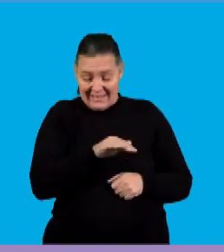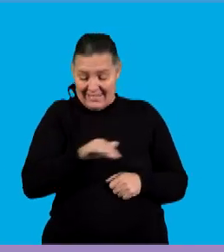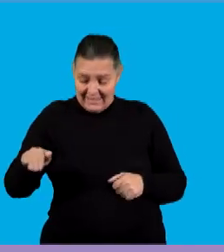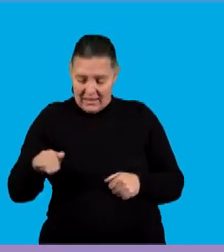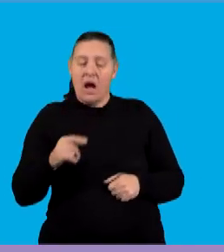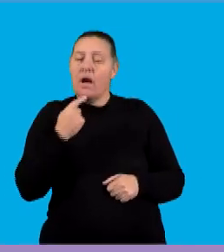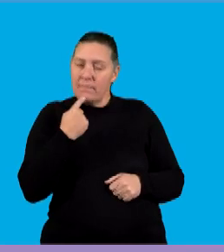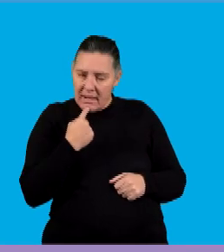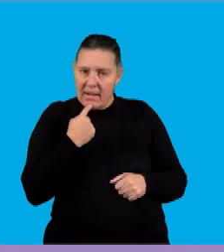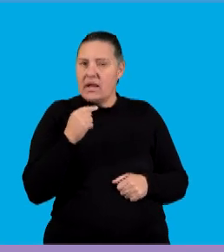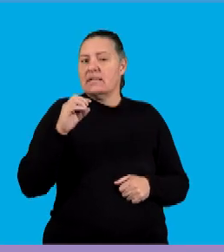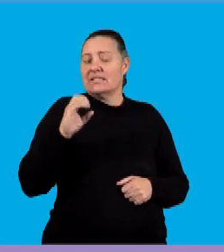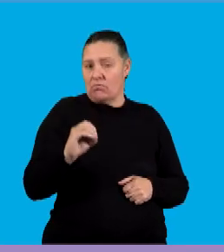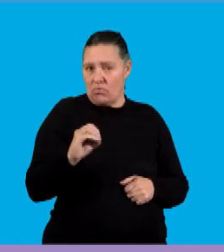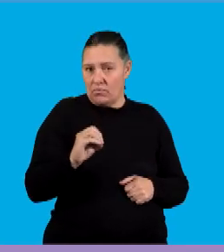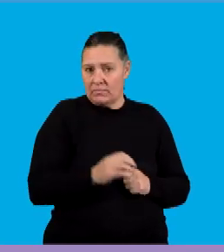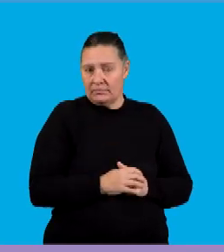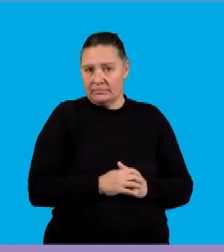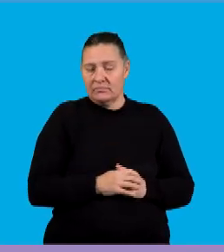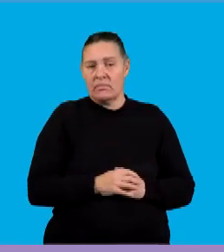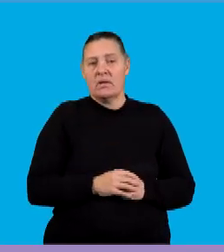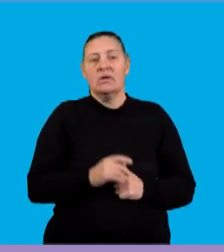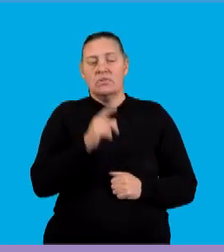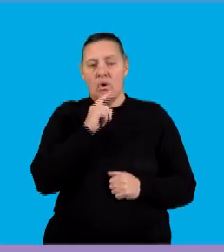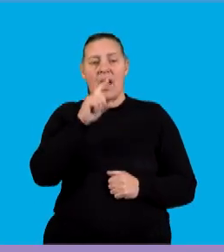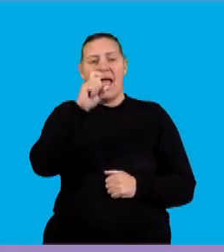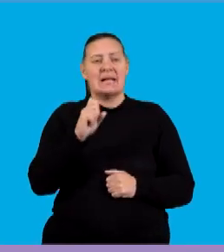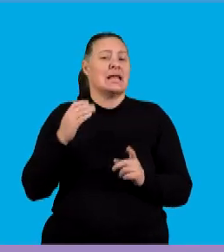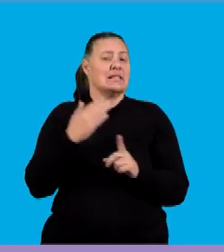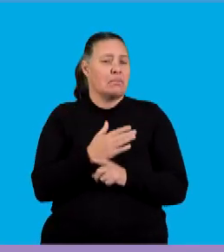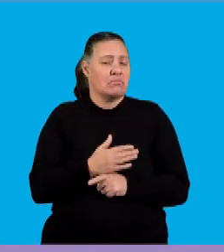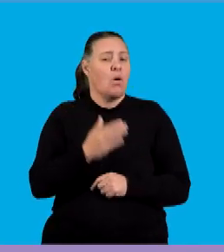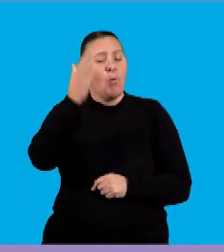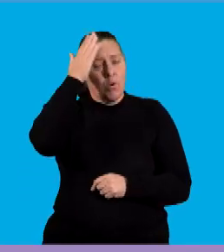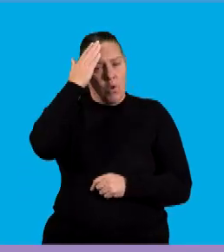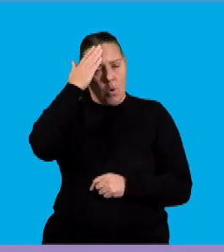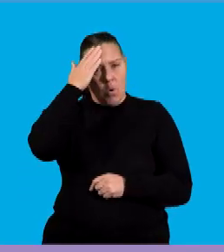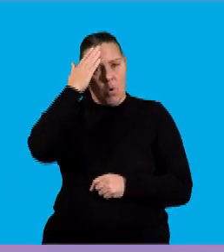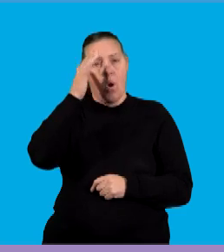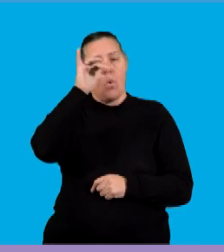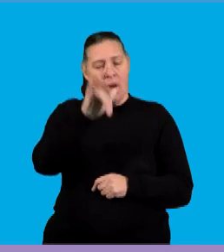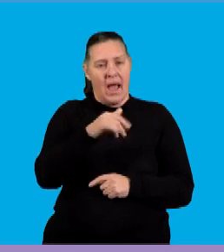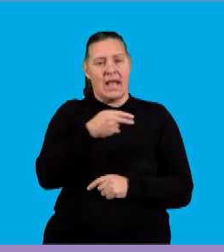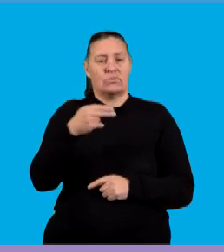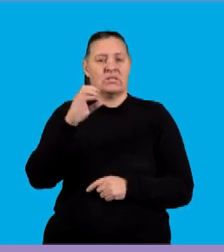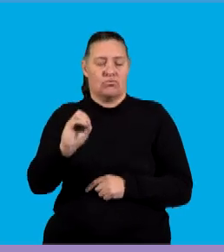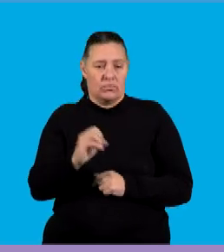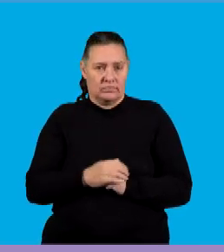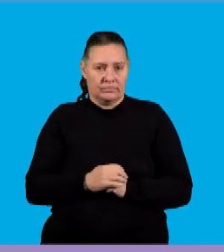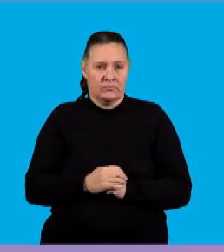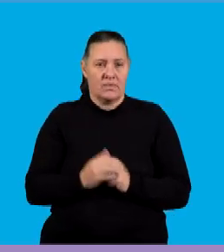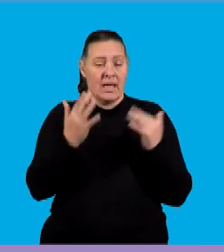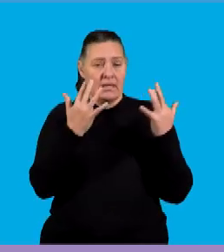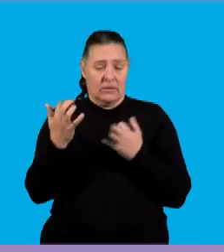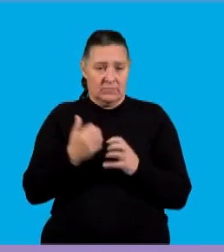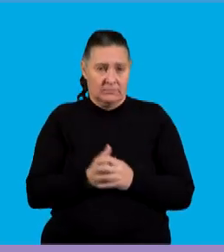equals to 0. So let's calculate. Now, when y is equals to 0, we are left with a negative